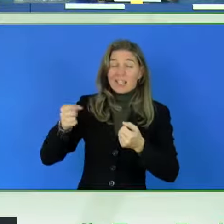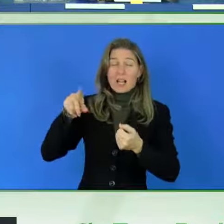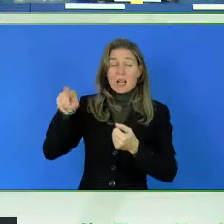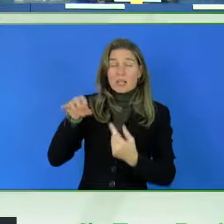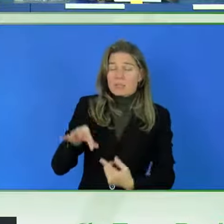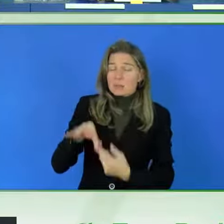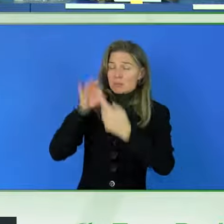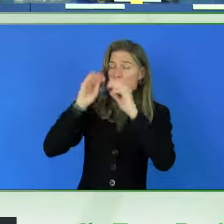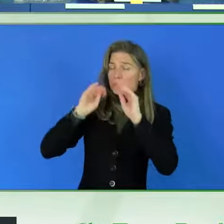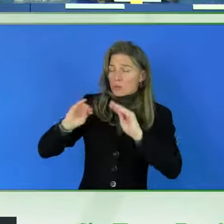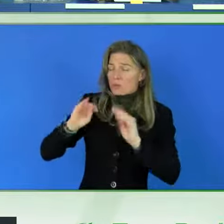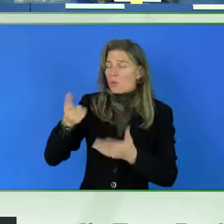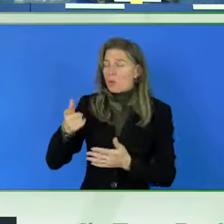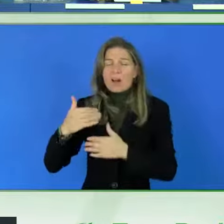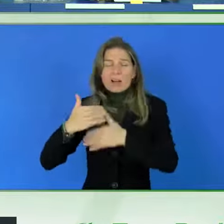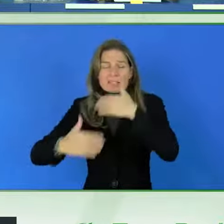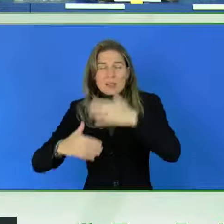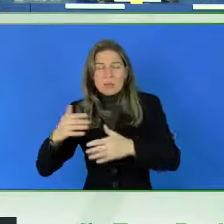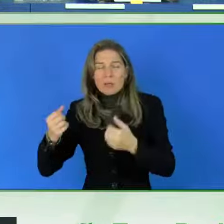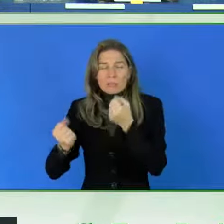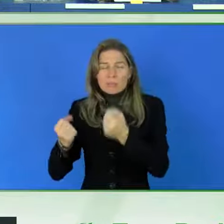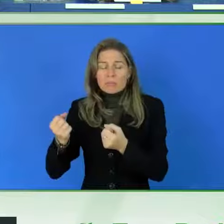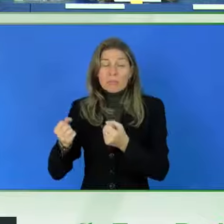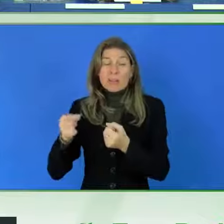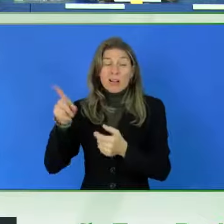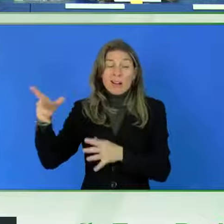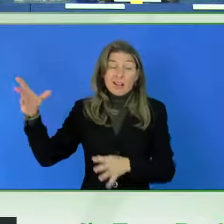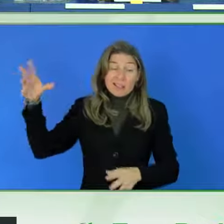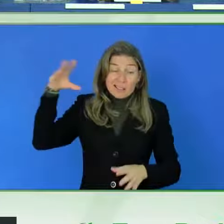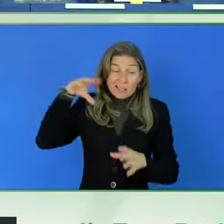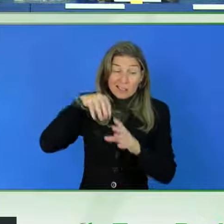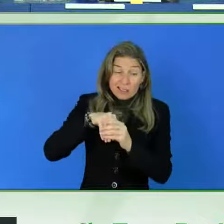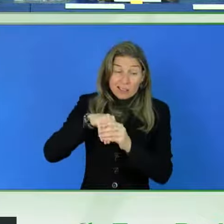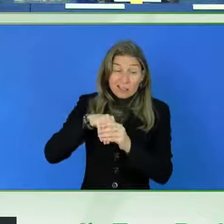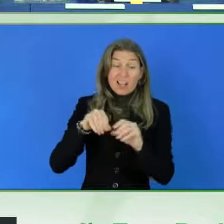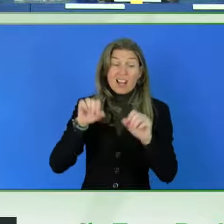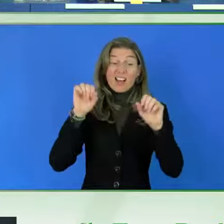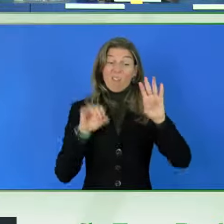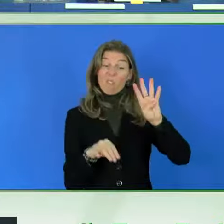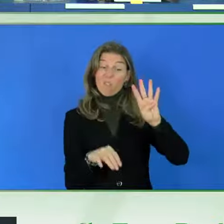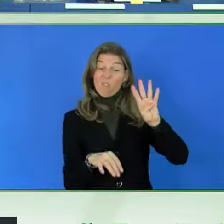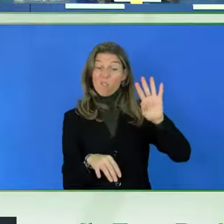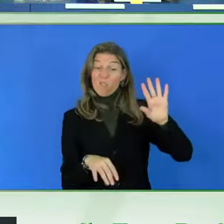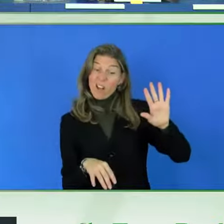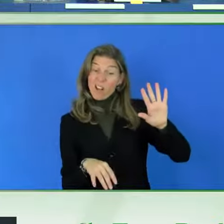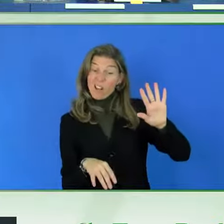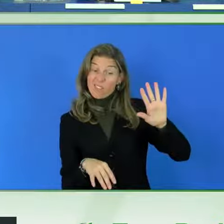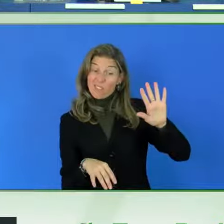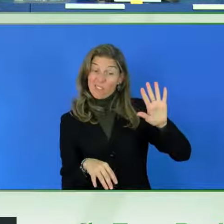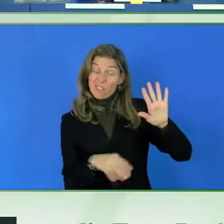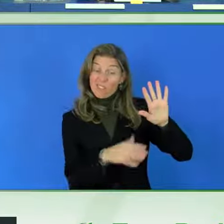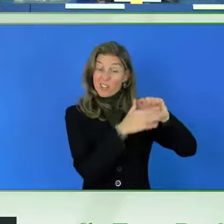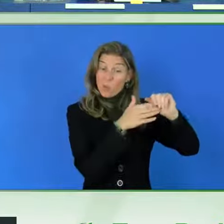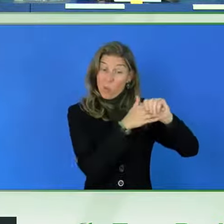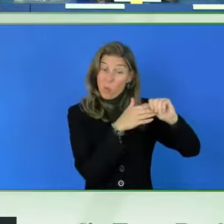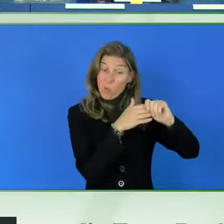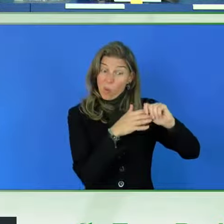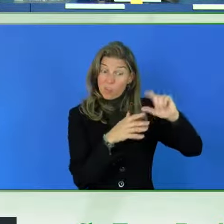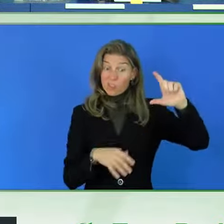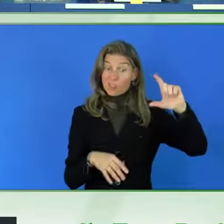public transport, is $45 versus $3. There is a lot of savings in using our system.